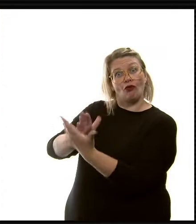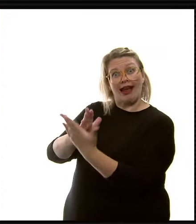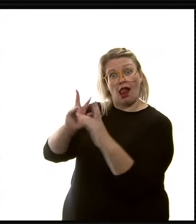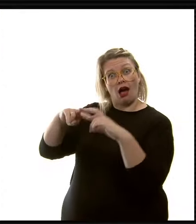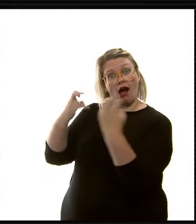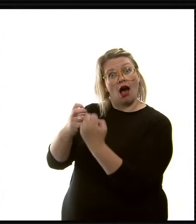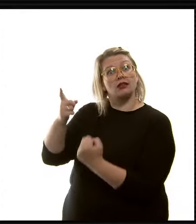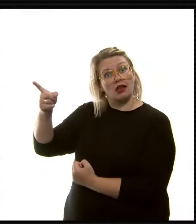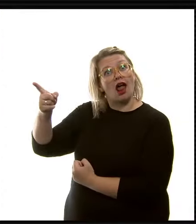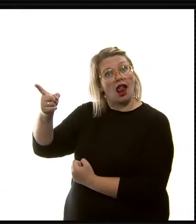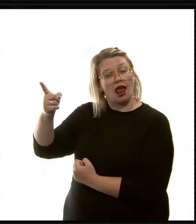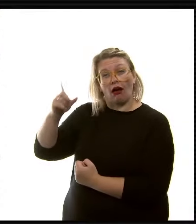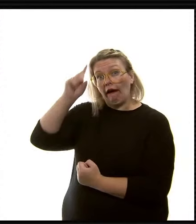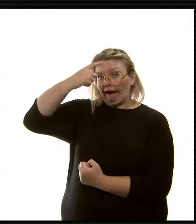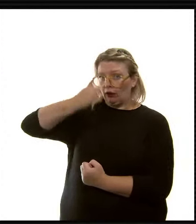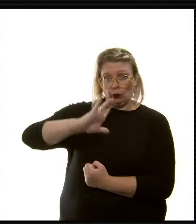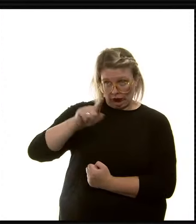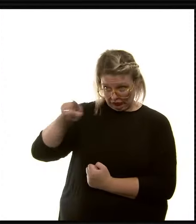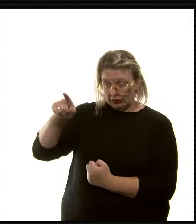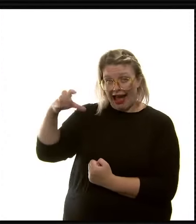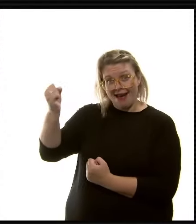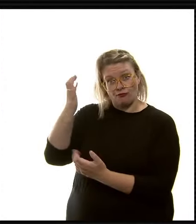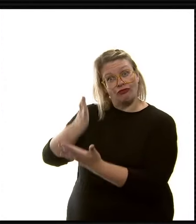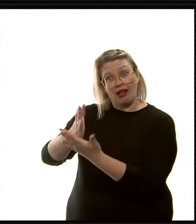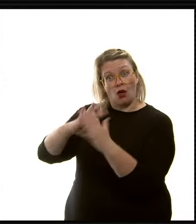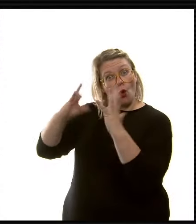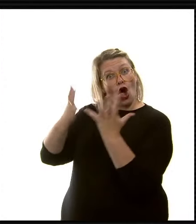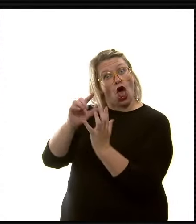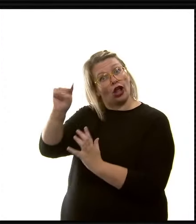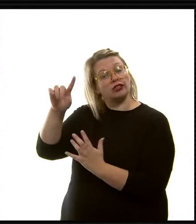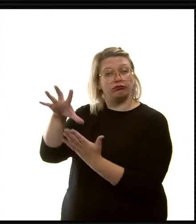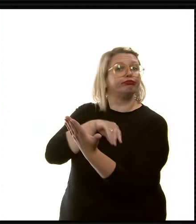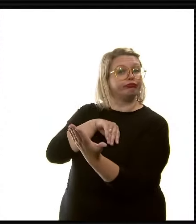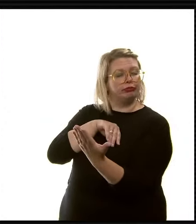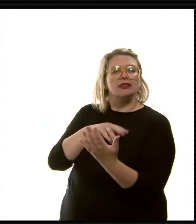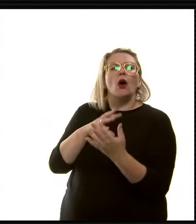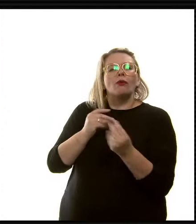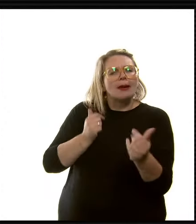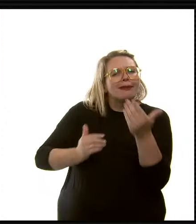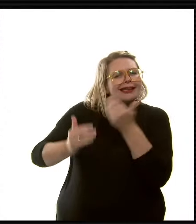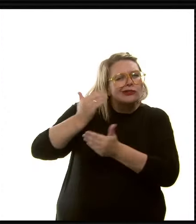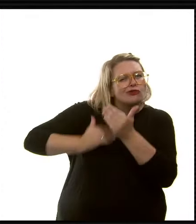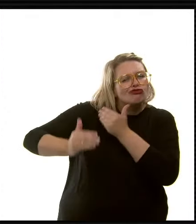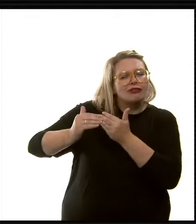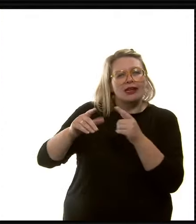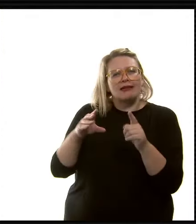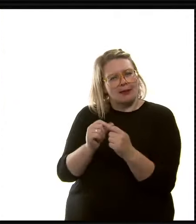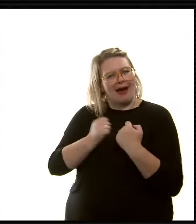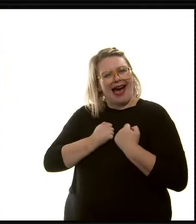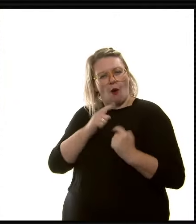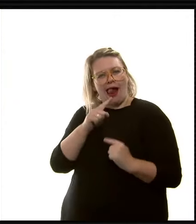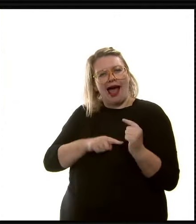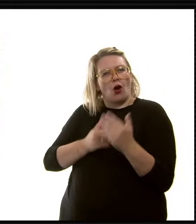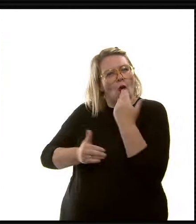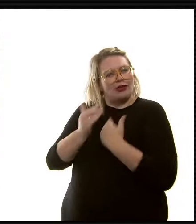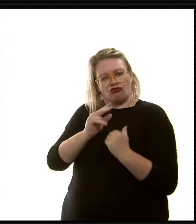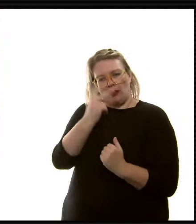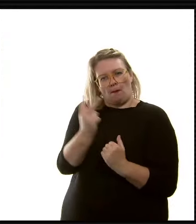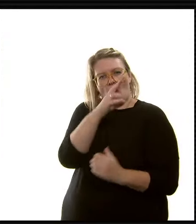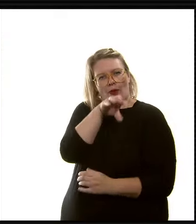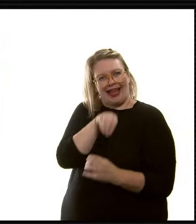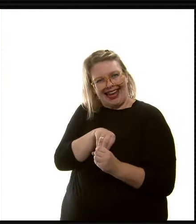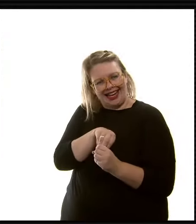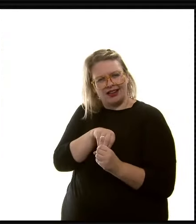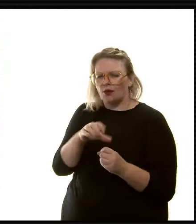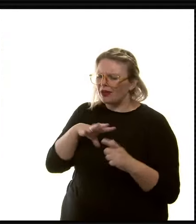apparently. We didn't just make it up for this. So there's a lot of historical stuff, but also a lot of Lego history that comes in. We think it's just a great way to